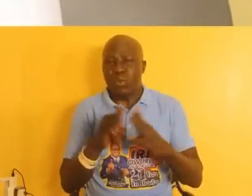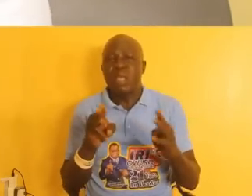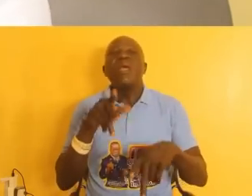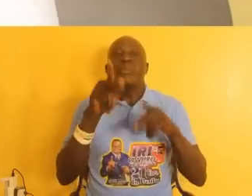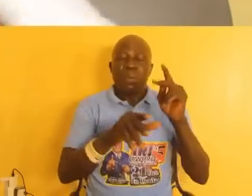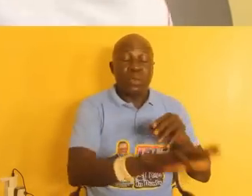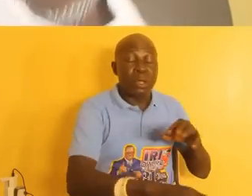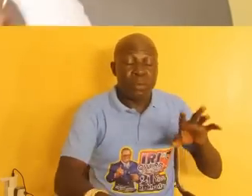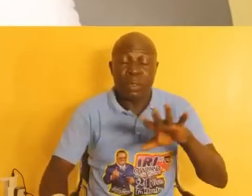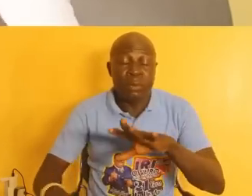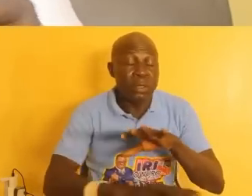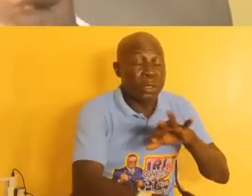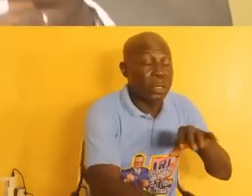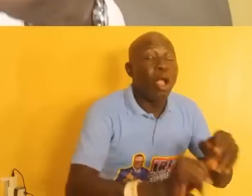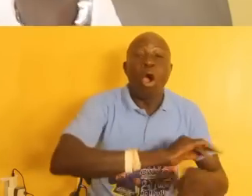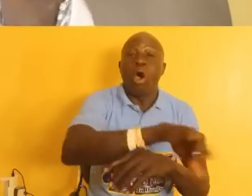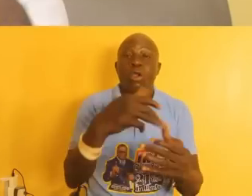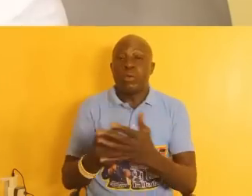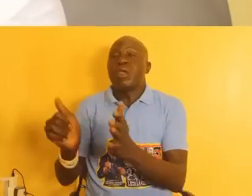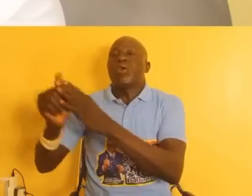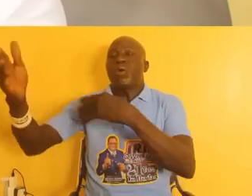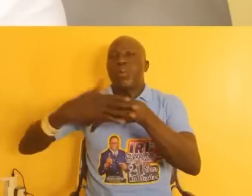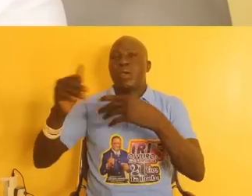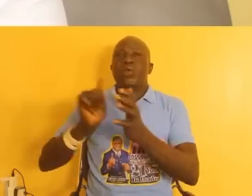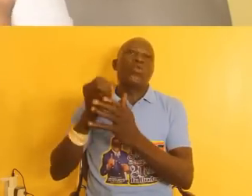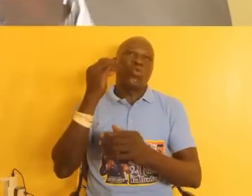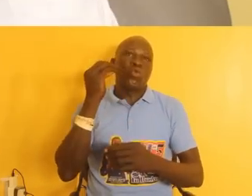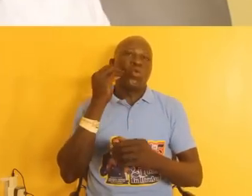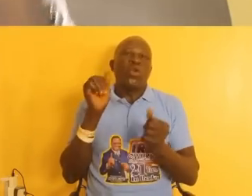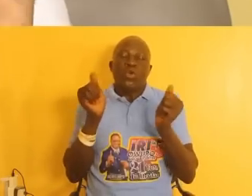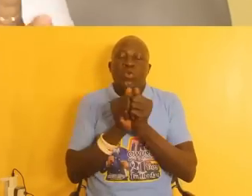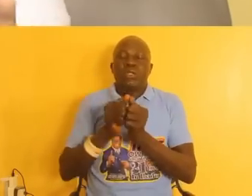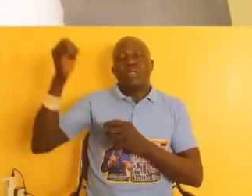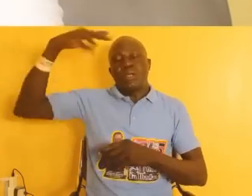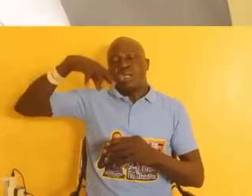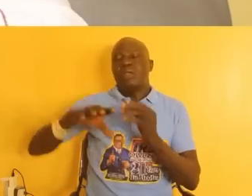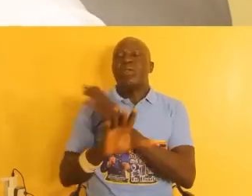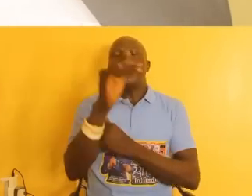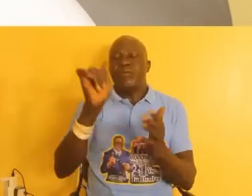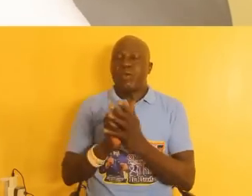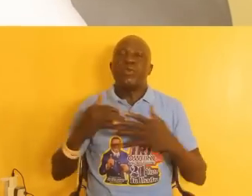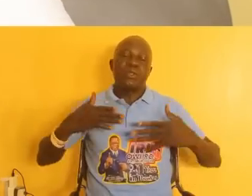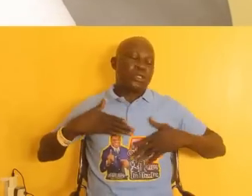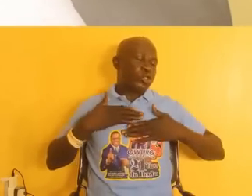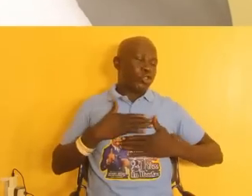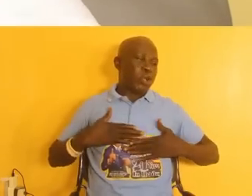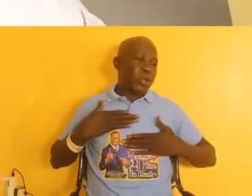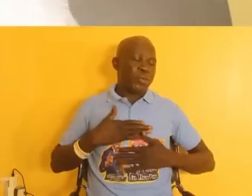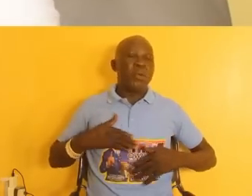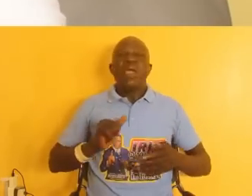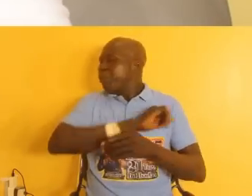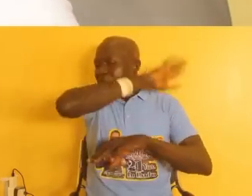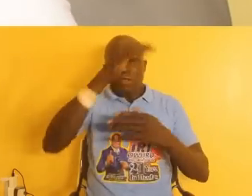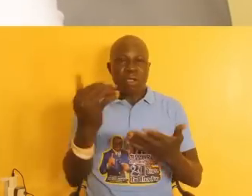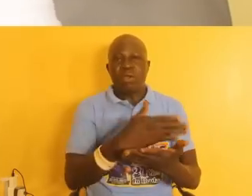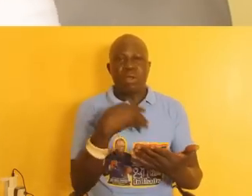tin for water level. Some of them have gbo won ni won pada sile. All of them will come back. Pelu ogun Olorun, pelu ayo ati alafia. A gbowo